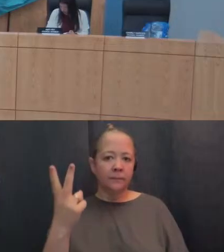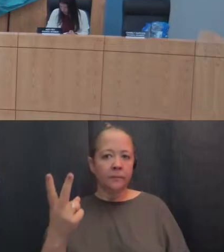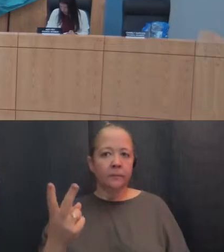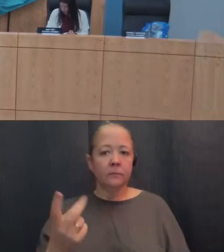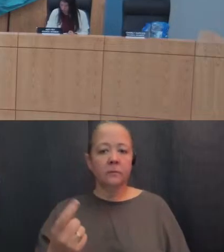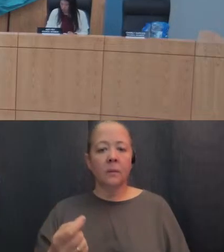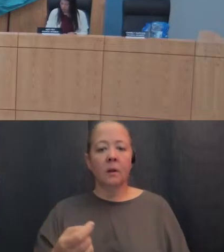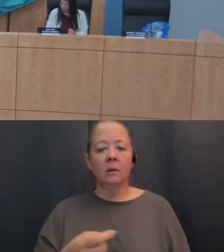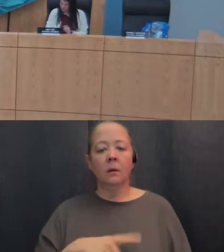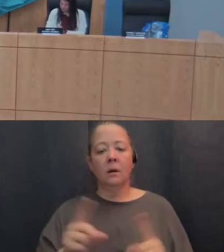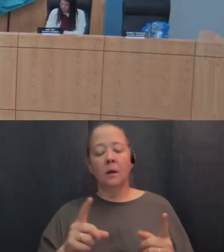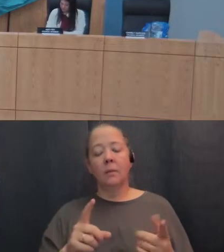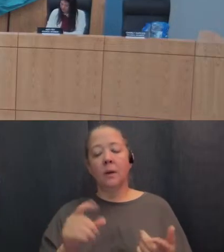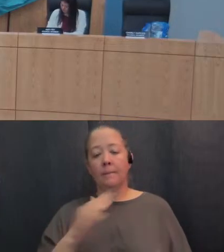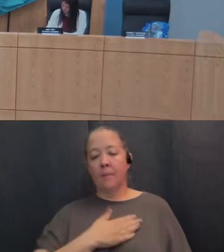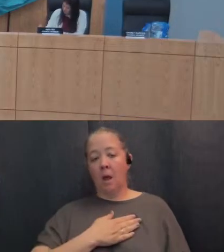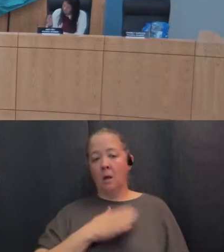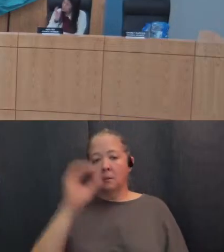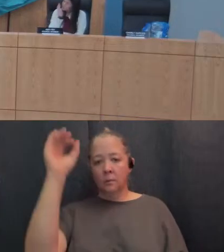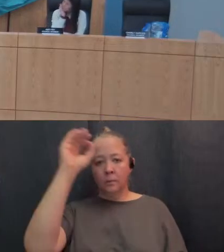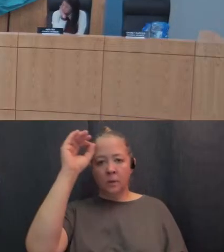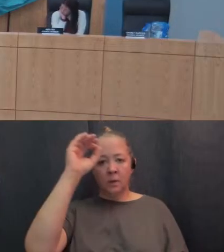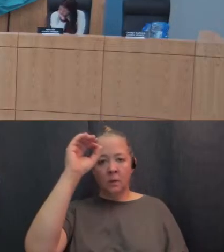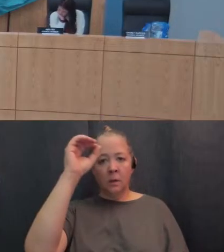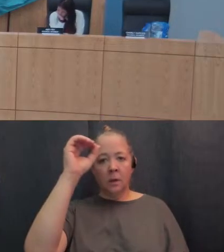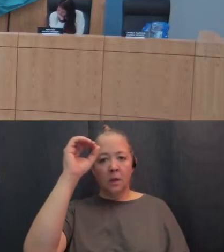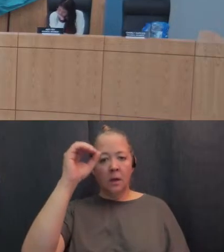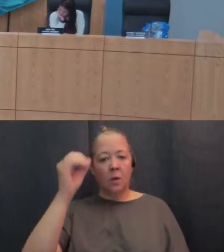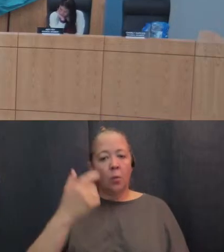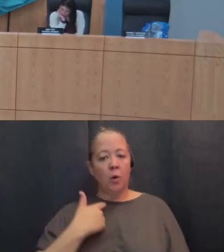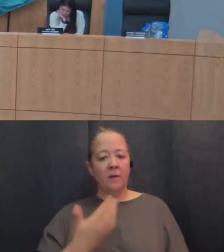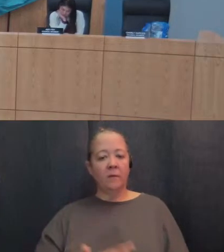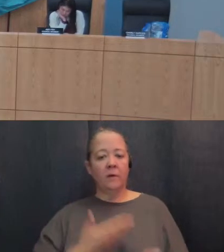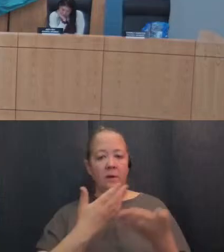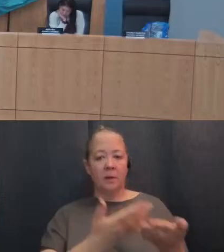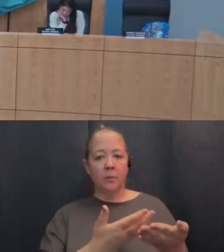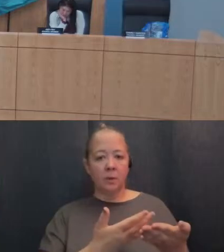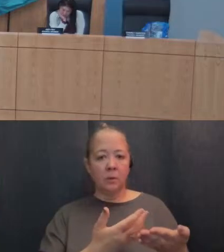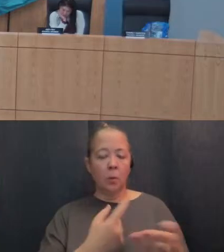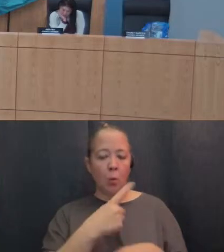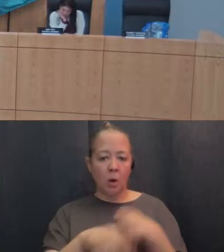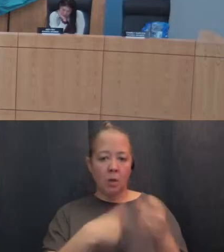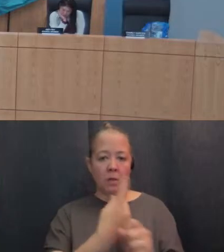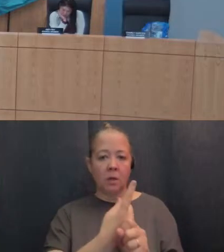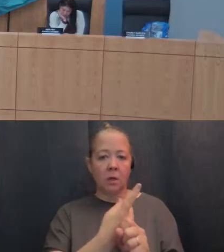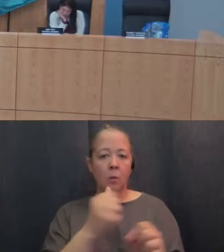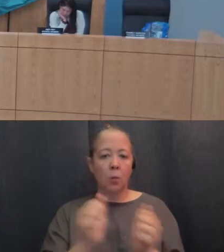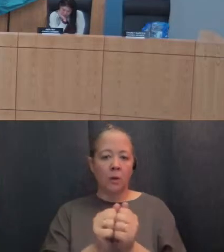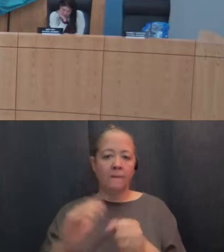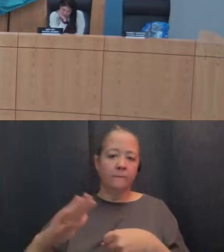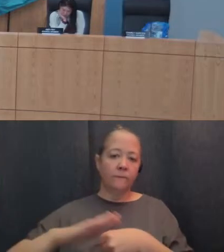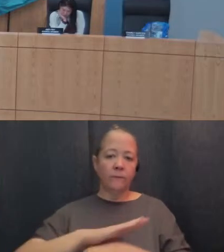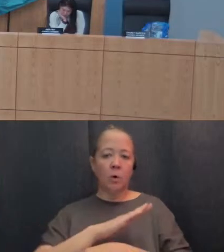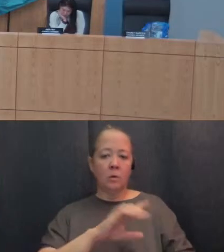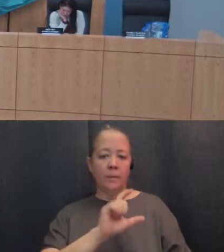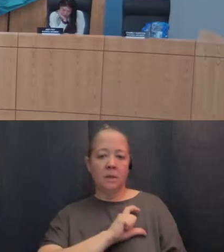least have to, in my opinion, give them a year with a full police department to see what can be